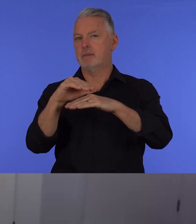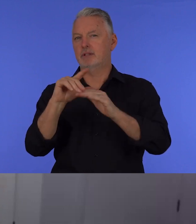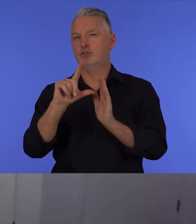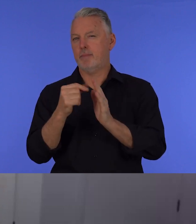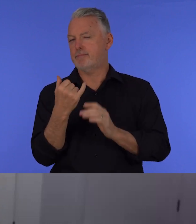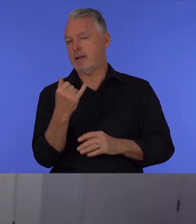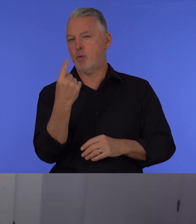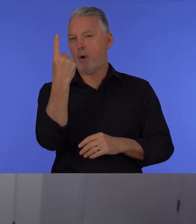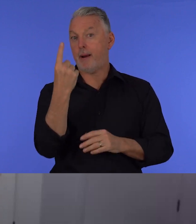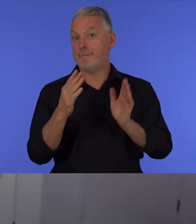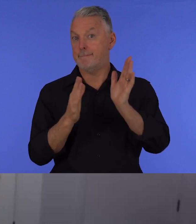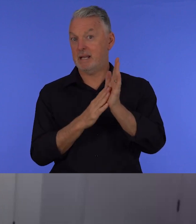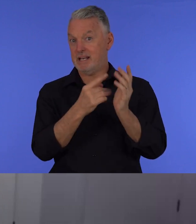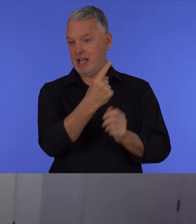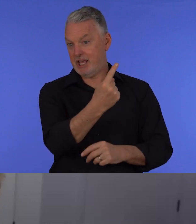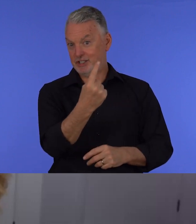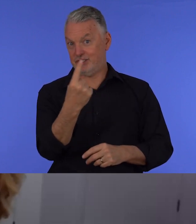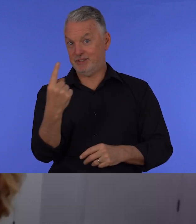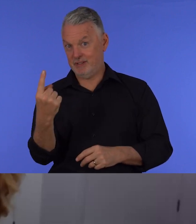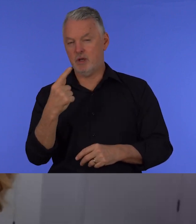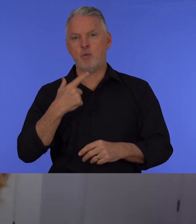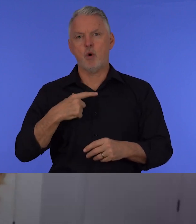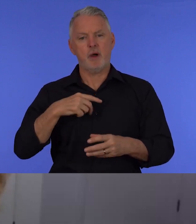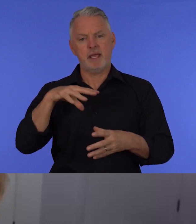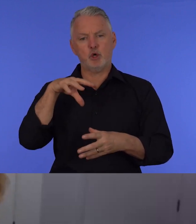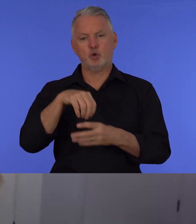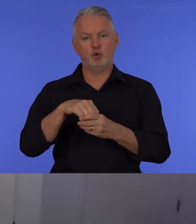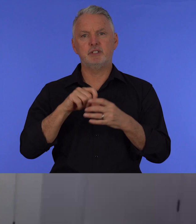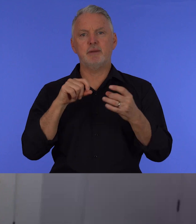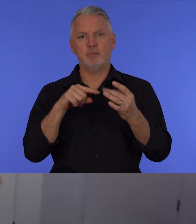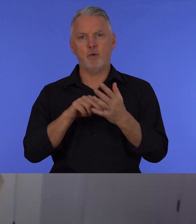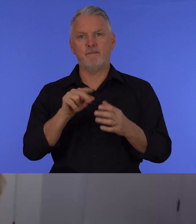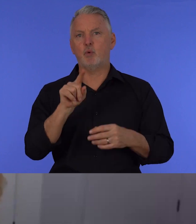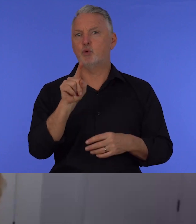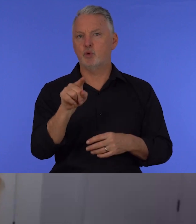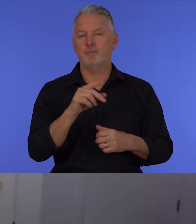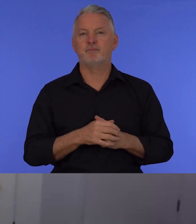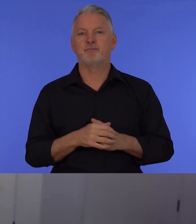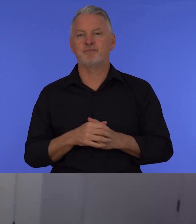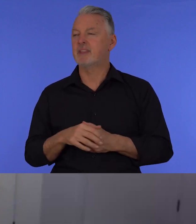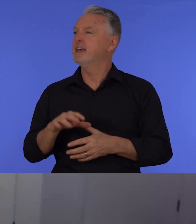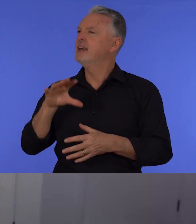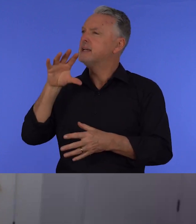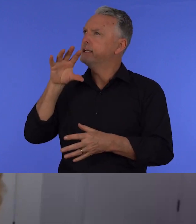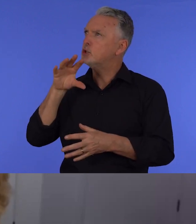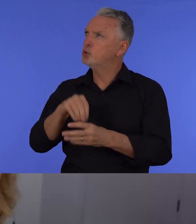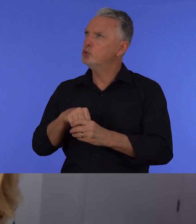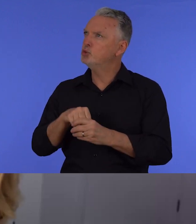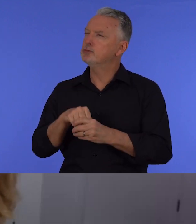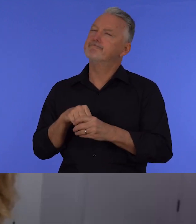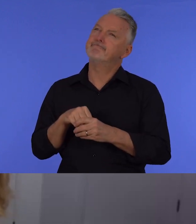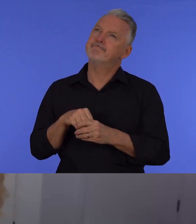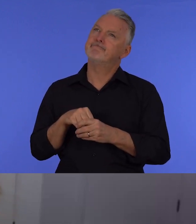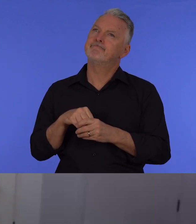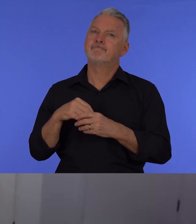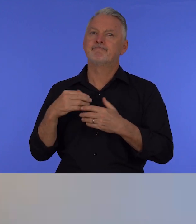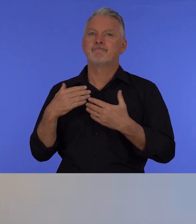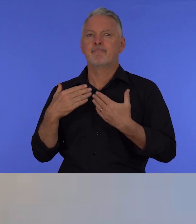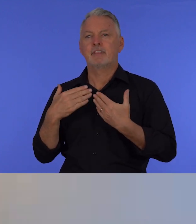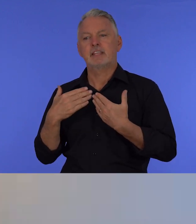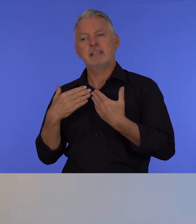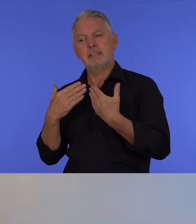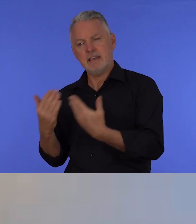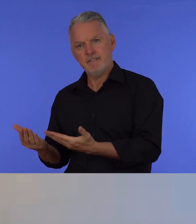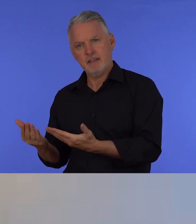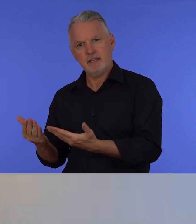answer this question, but I'm going to give you a time limit of maybe a minute. Why is inclusion important to you?